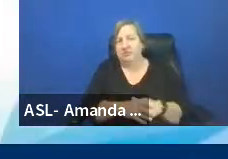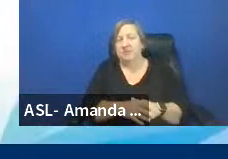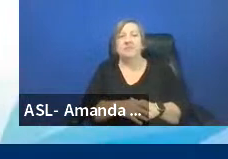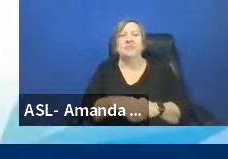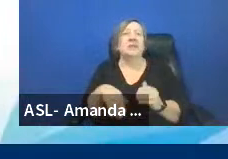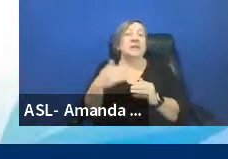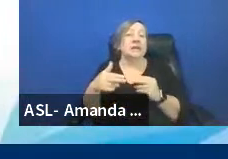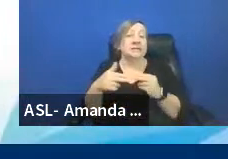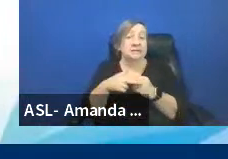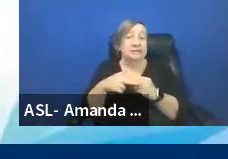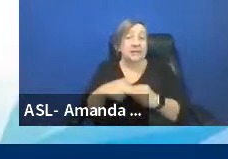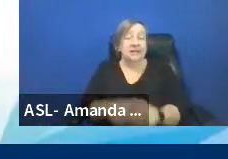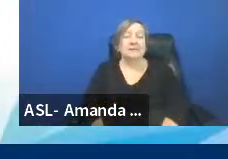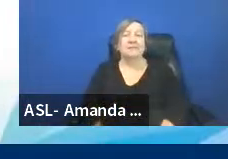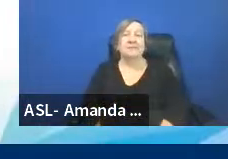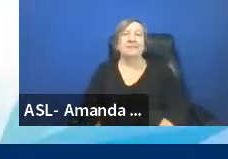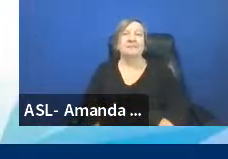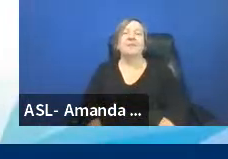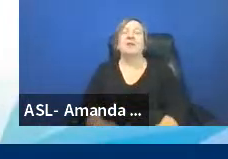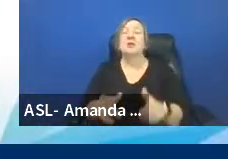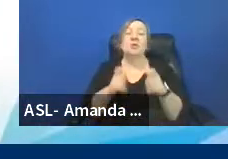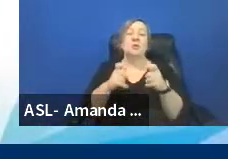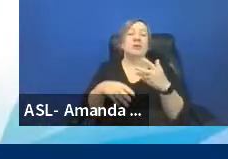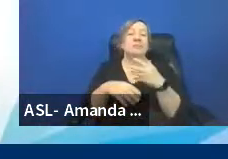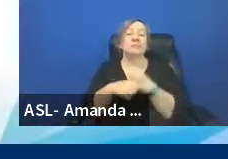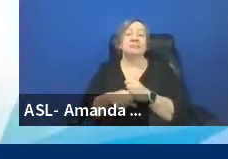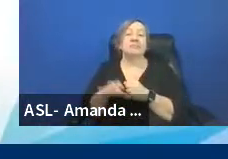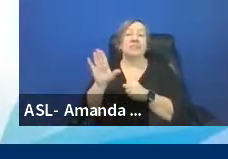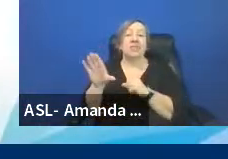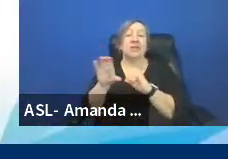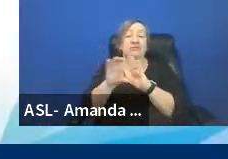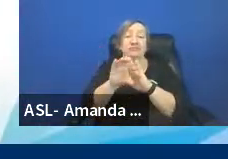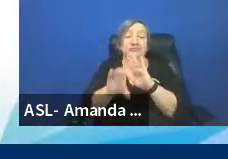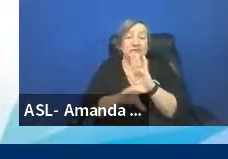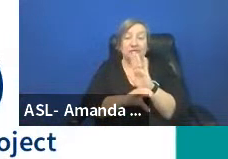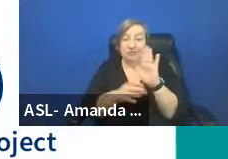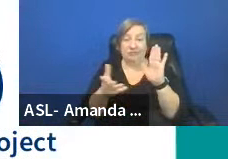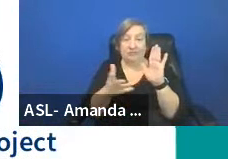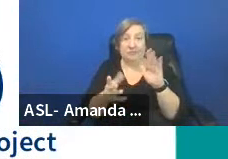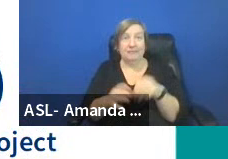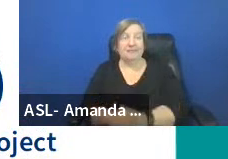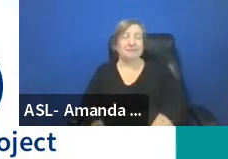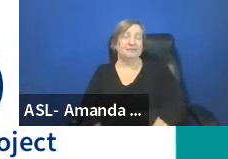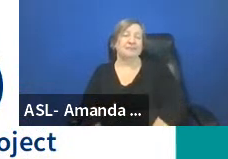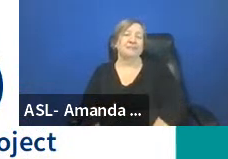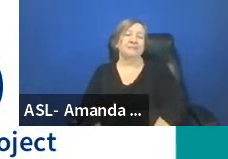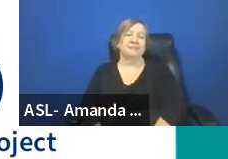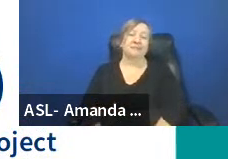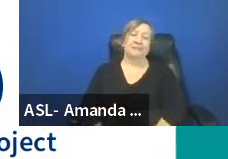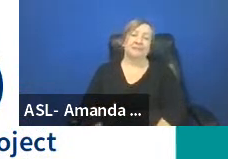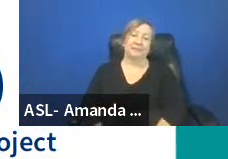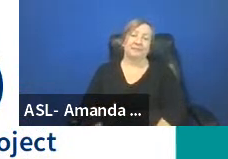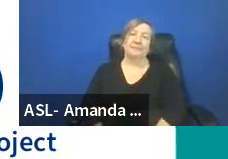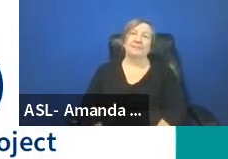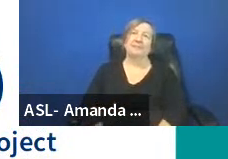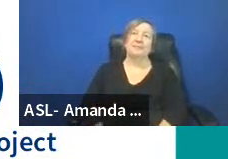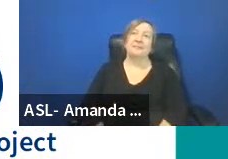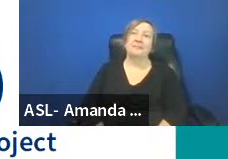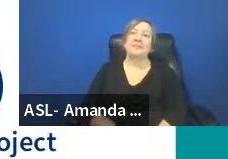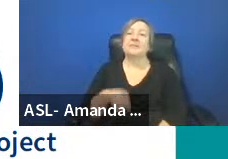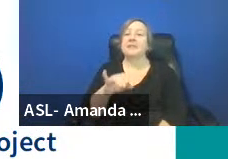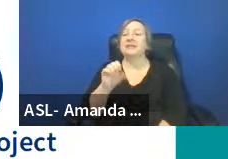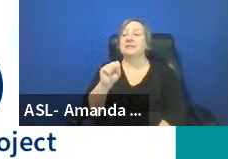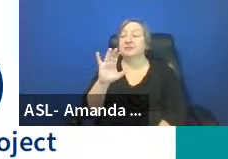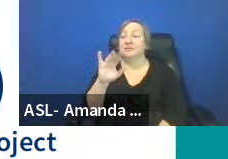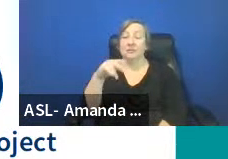please. A quick overview of their charter. Next slide. So this is their scope